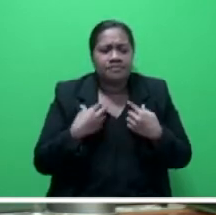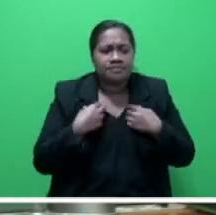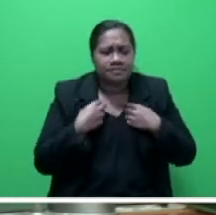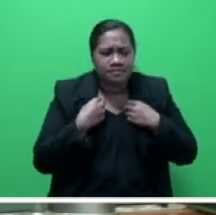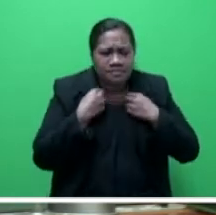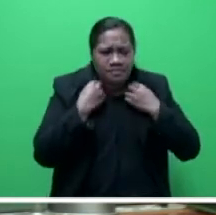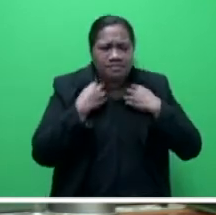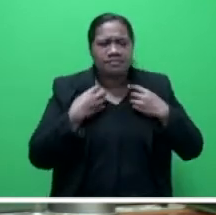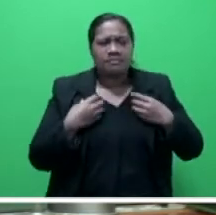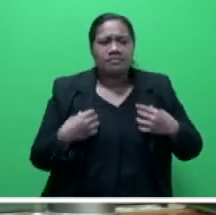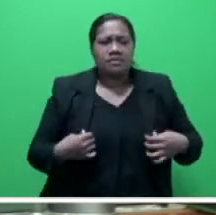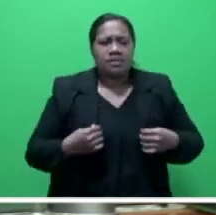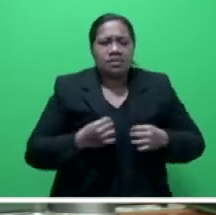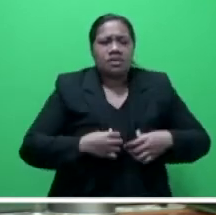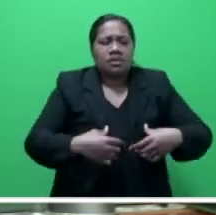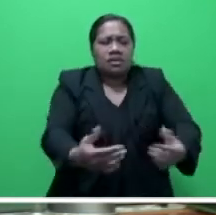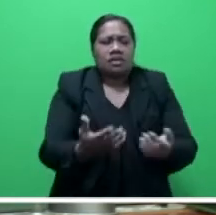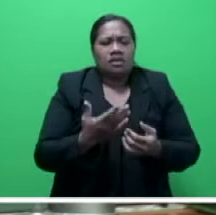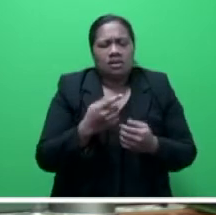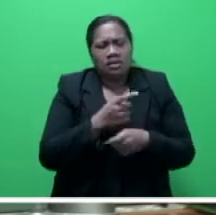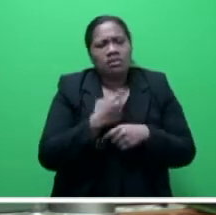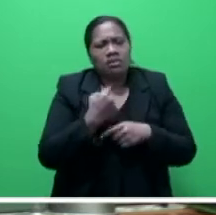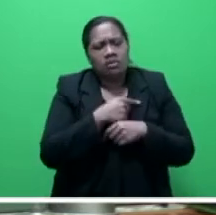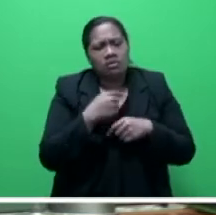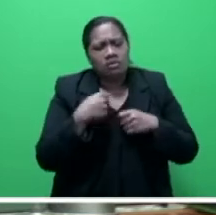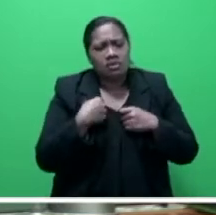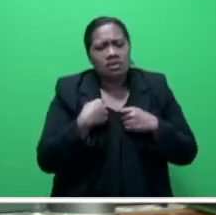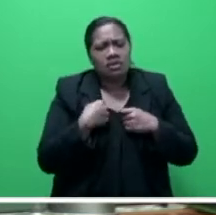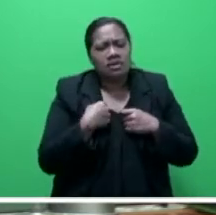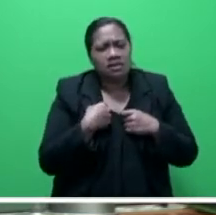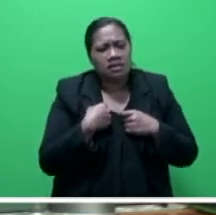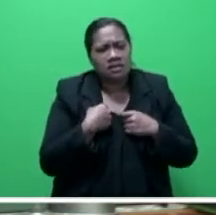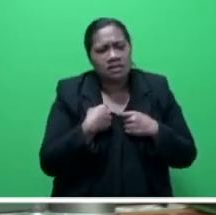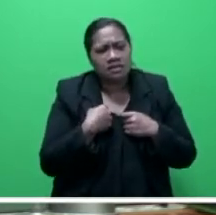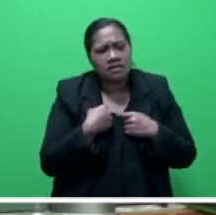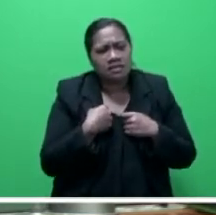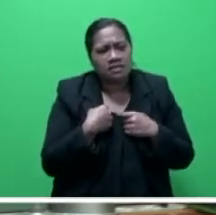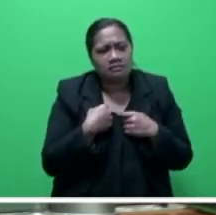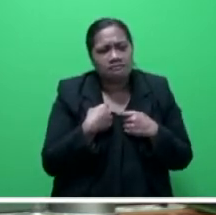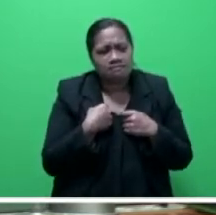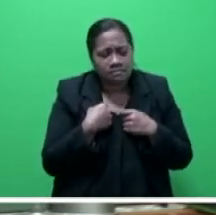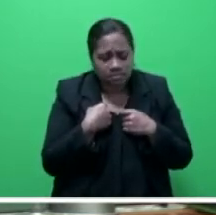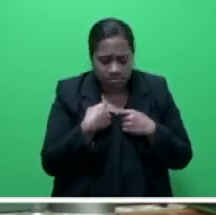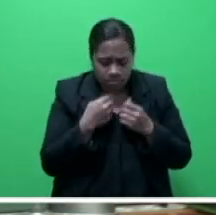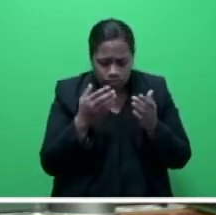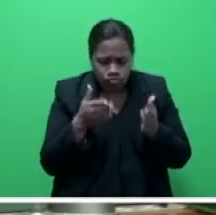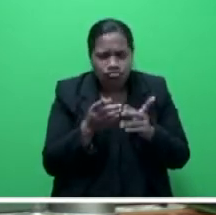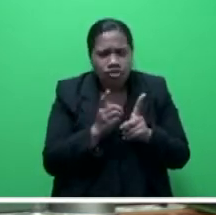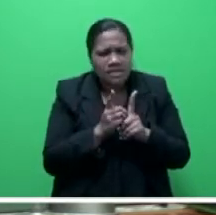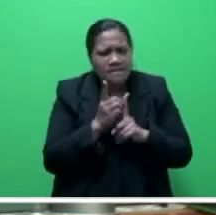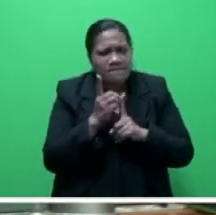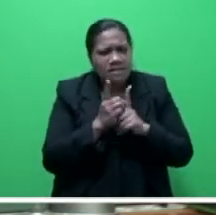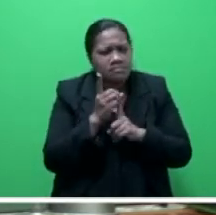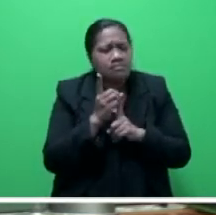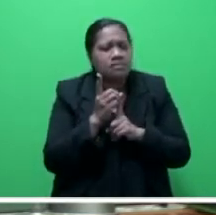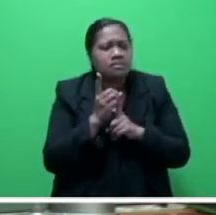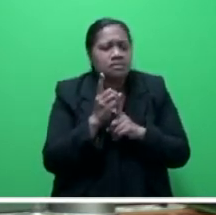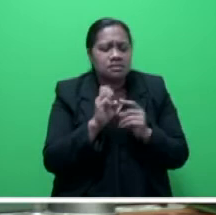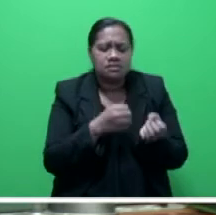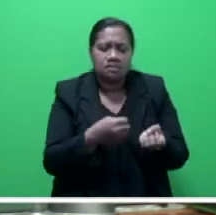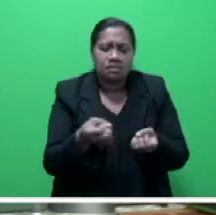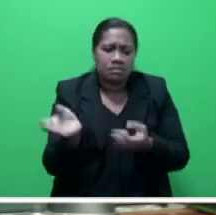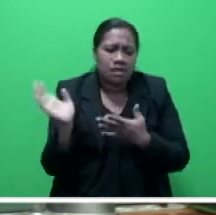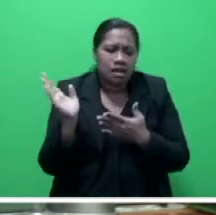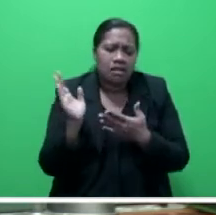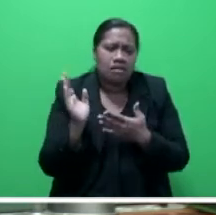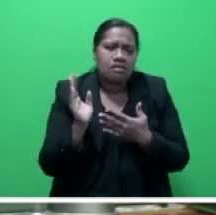announced that we were going to embark on developing and supply of